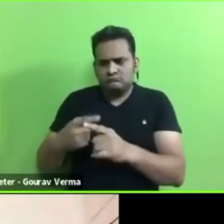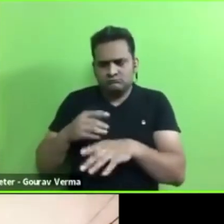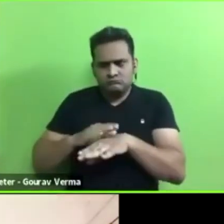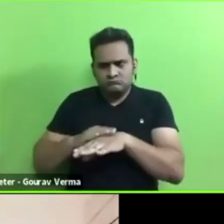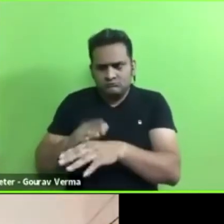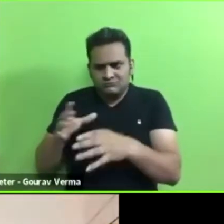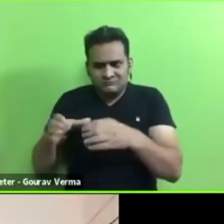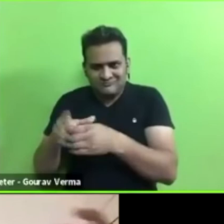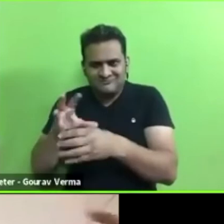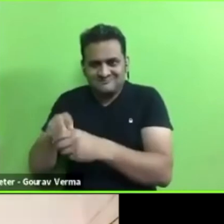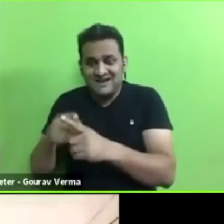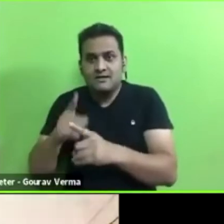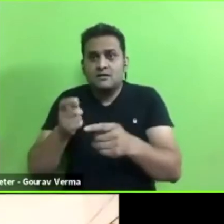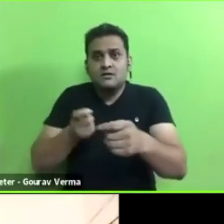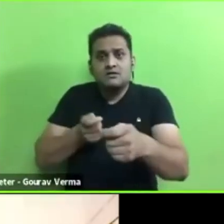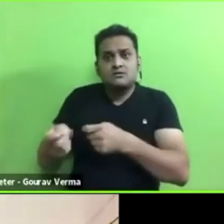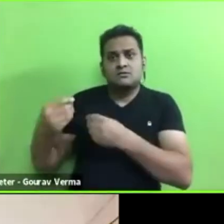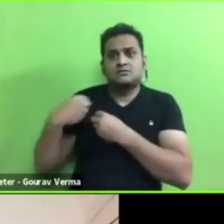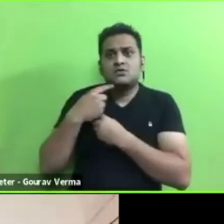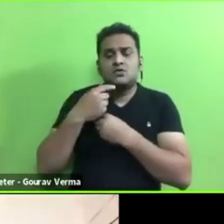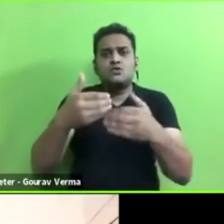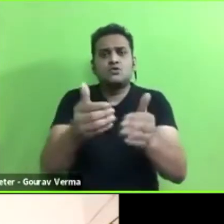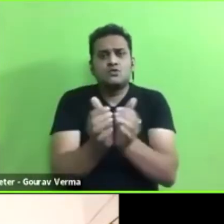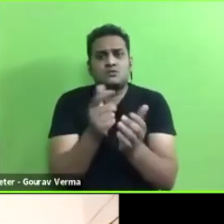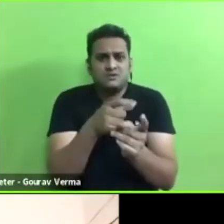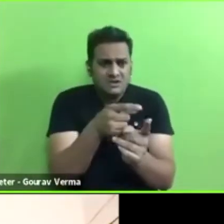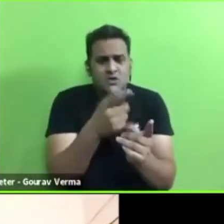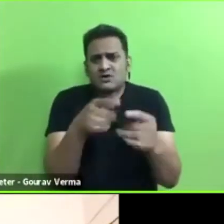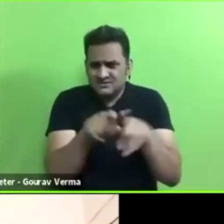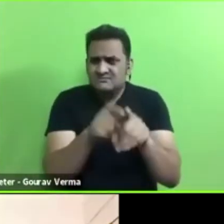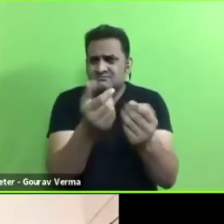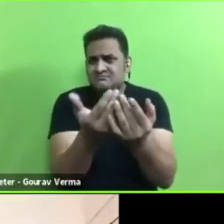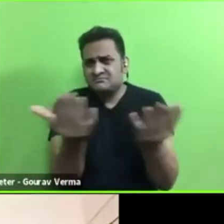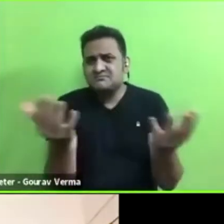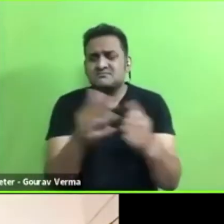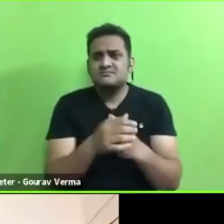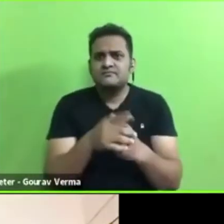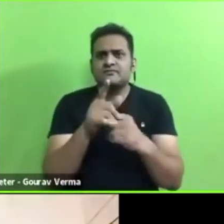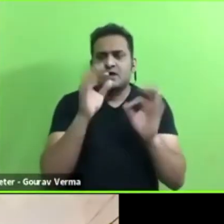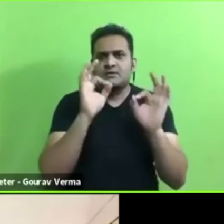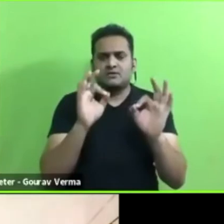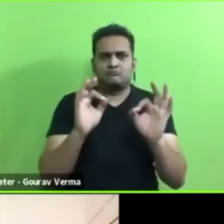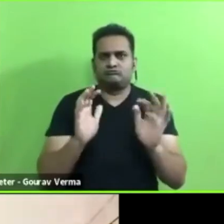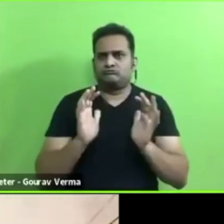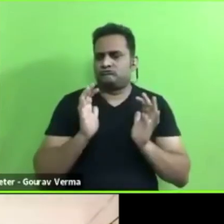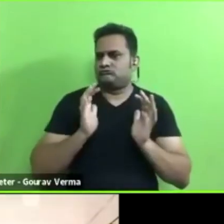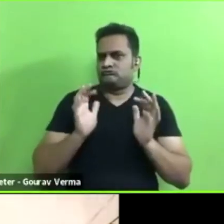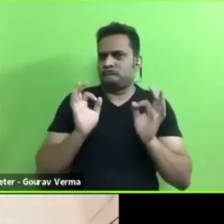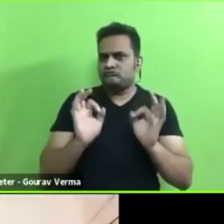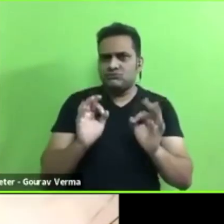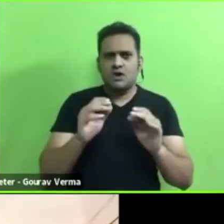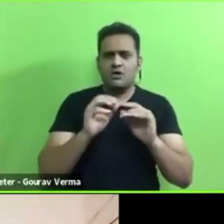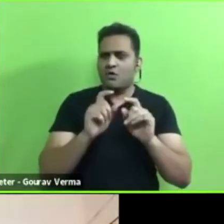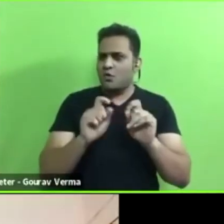be handled by this community or a couple of communities who then make it more sophisticated, create more subtlety,